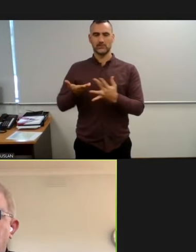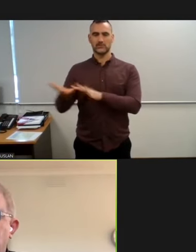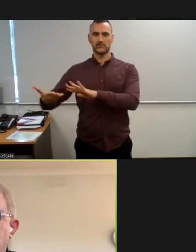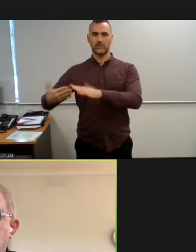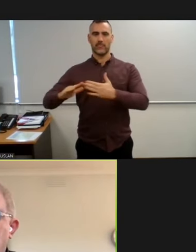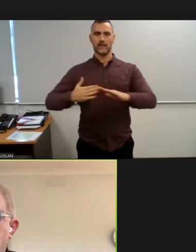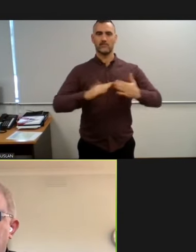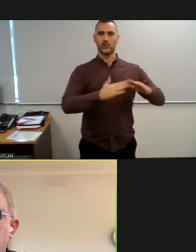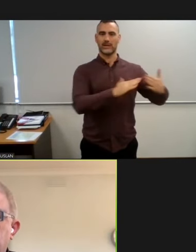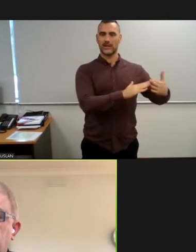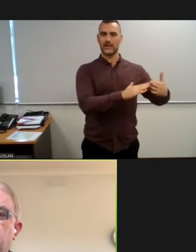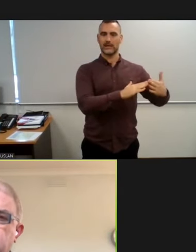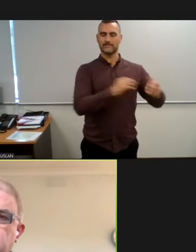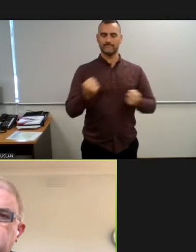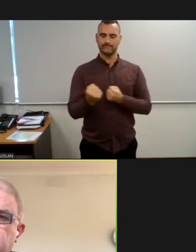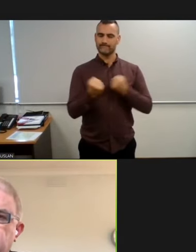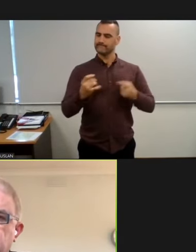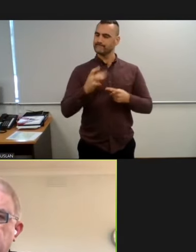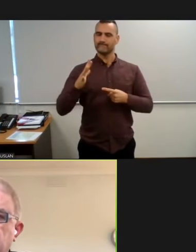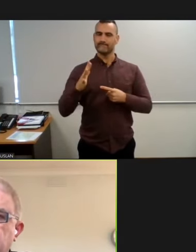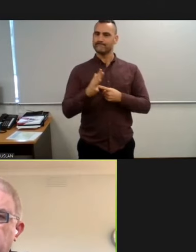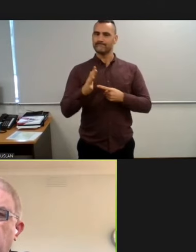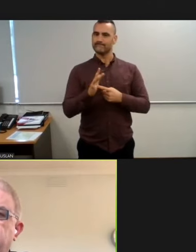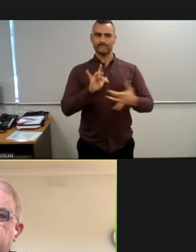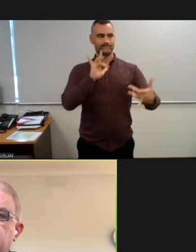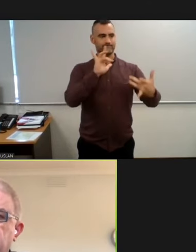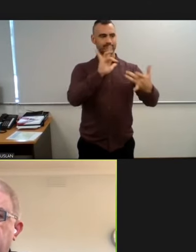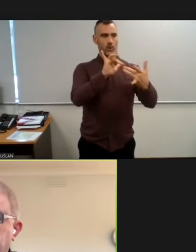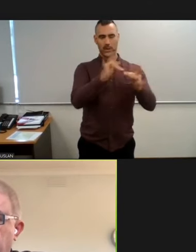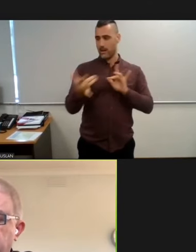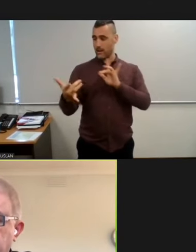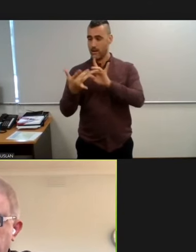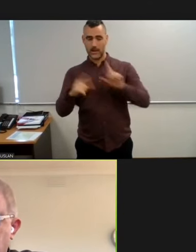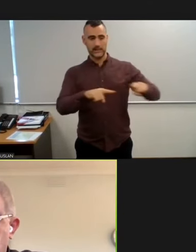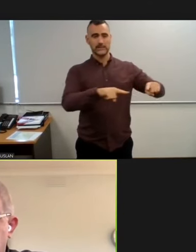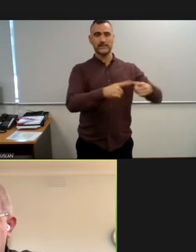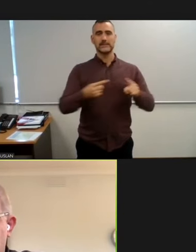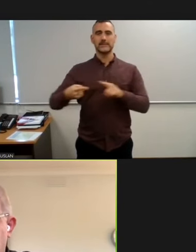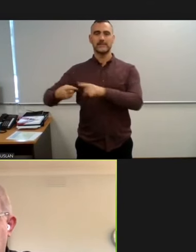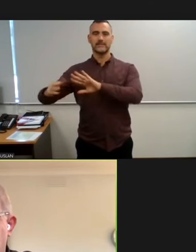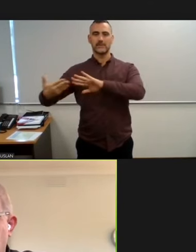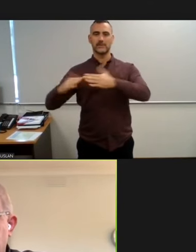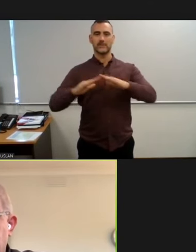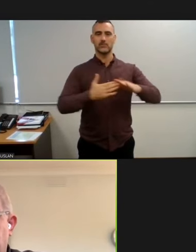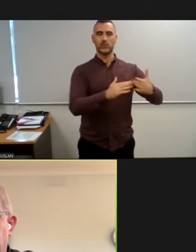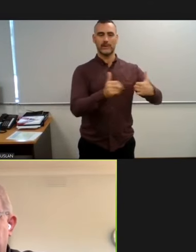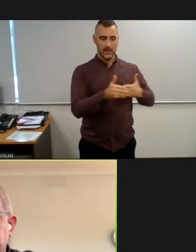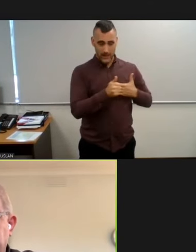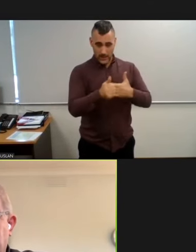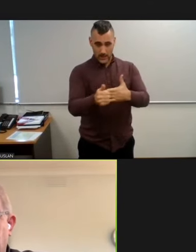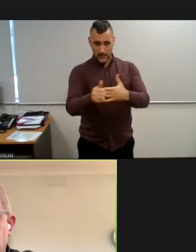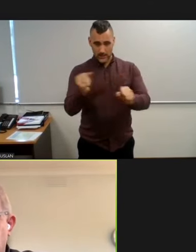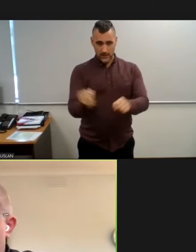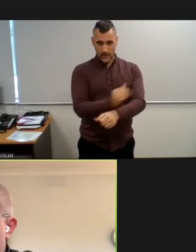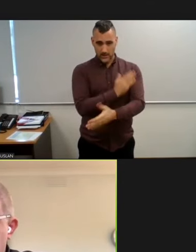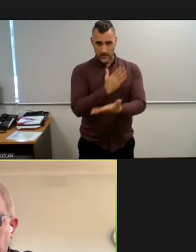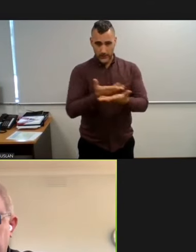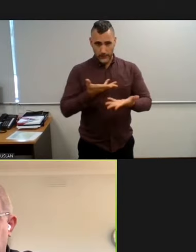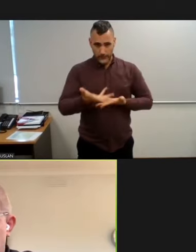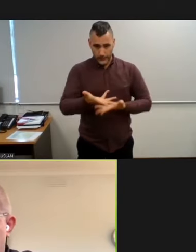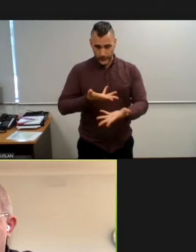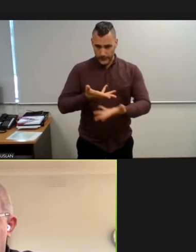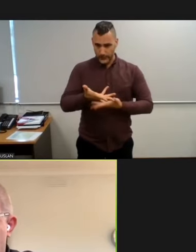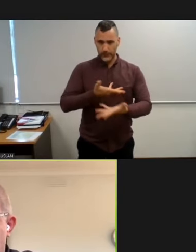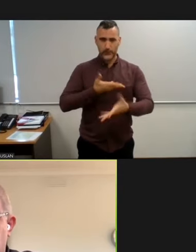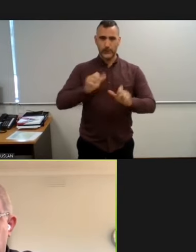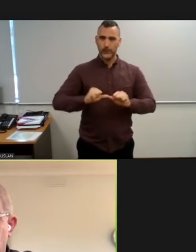in helping reach community members in ways that are meaningful to them. So there's videos